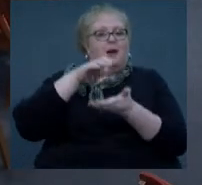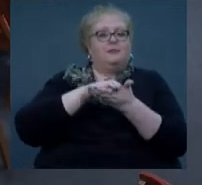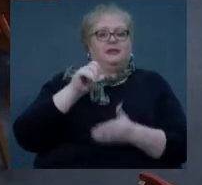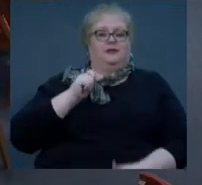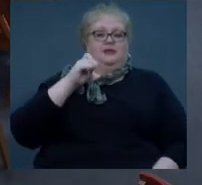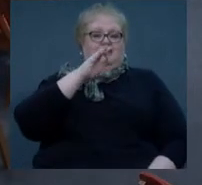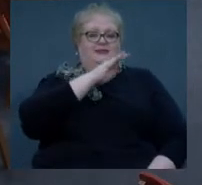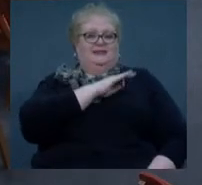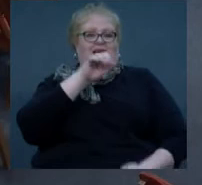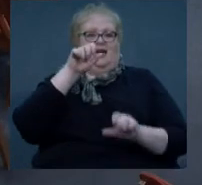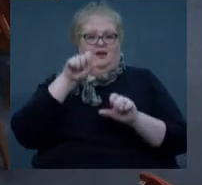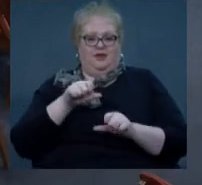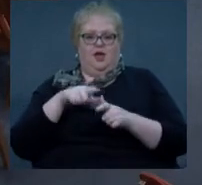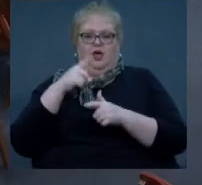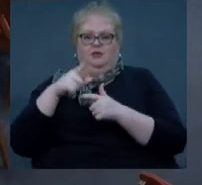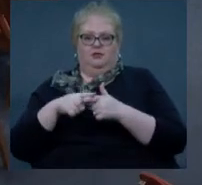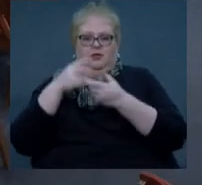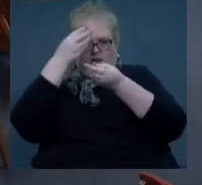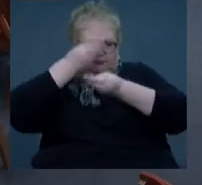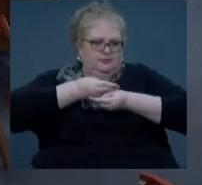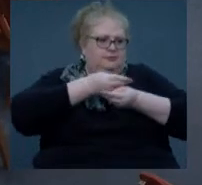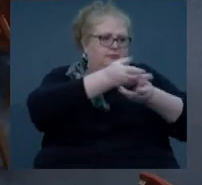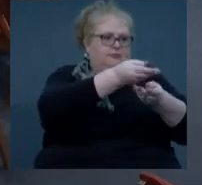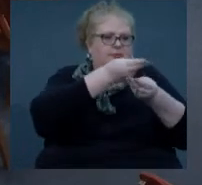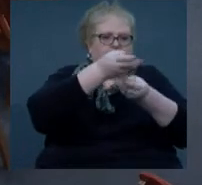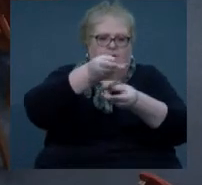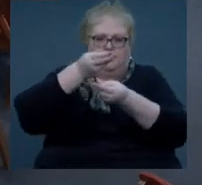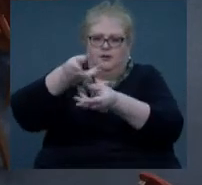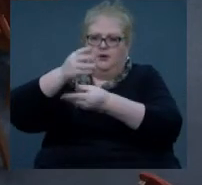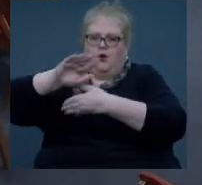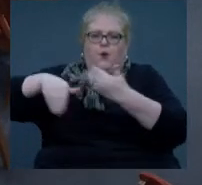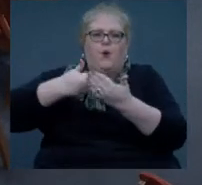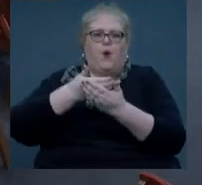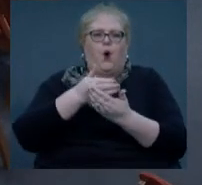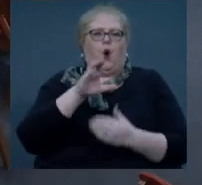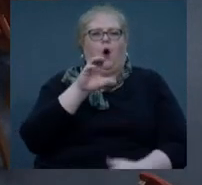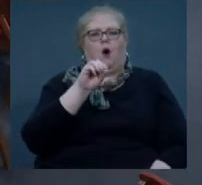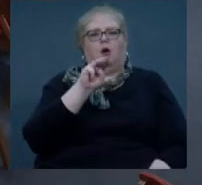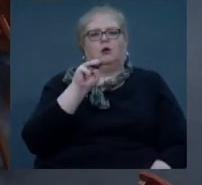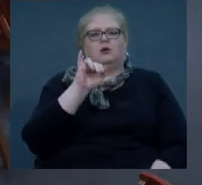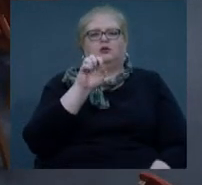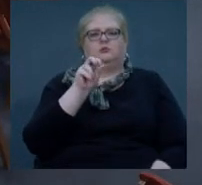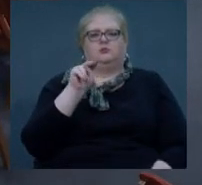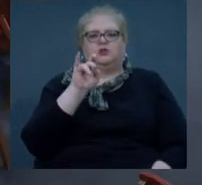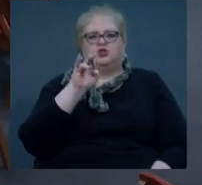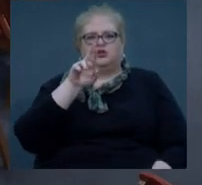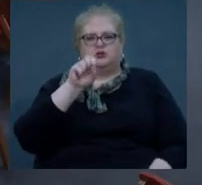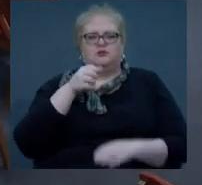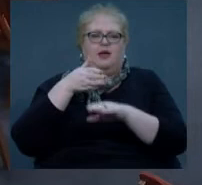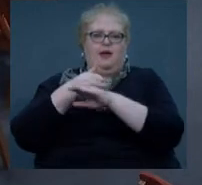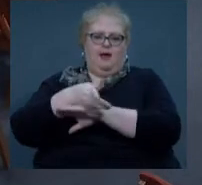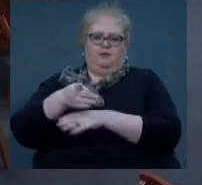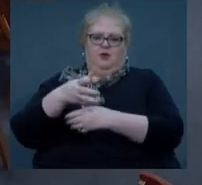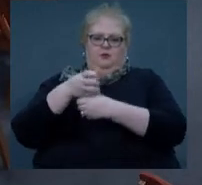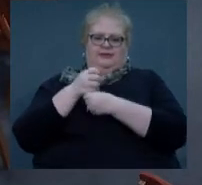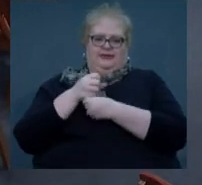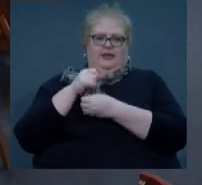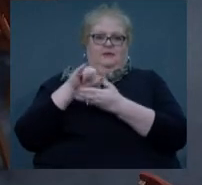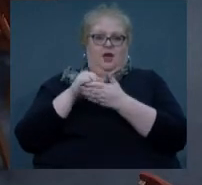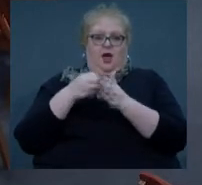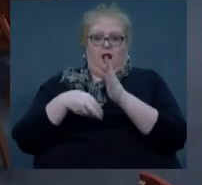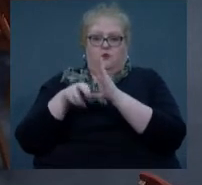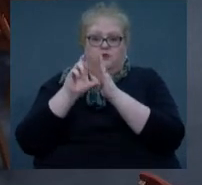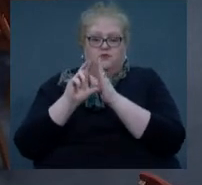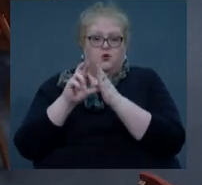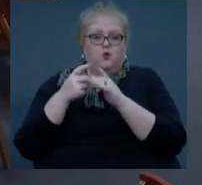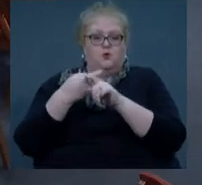of the information to all the commissioners after they've had a review of what the applicant needs to do. And then any commissioner who